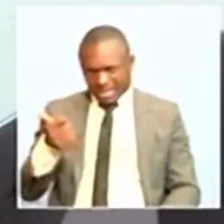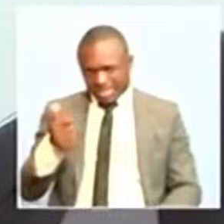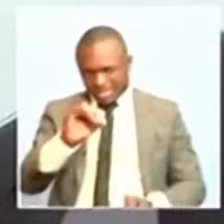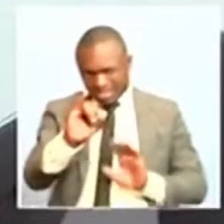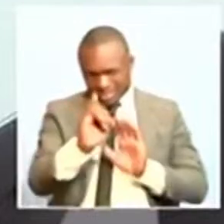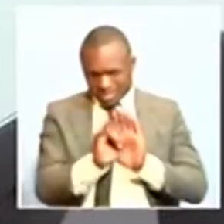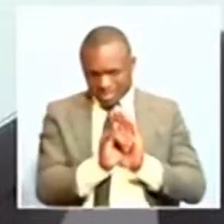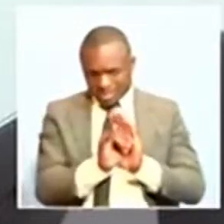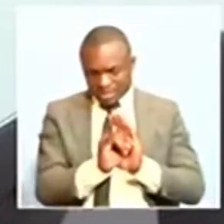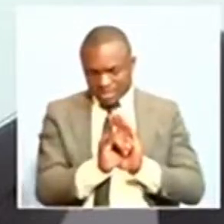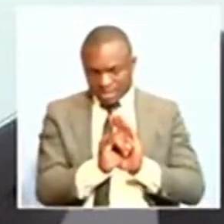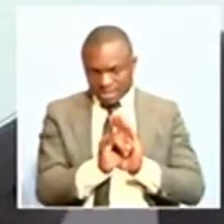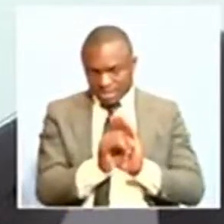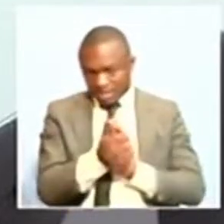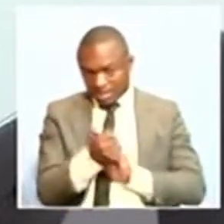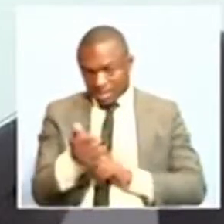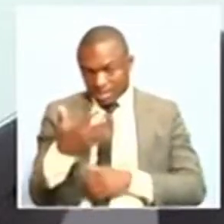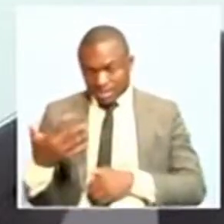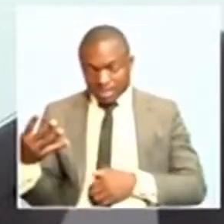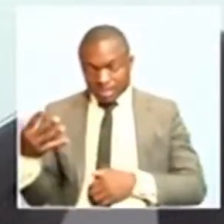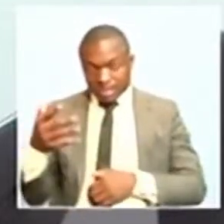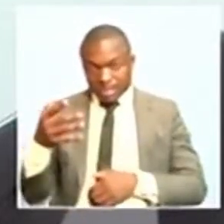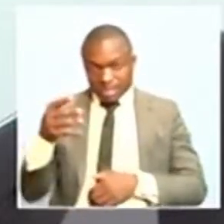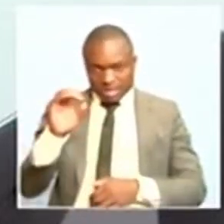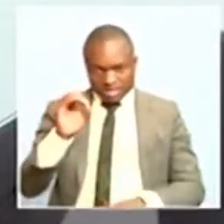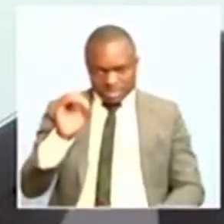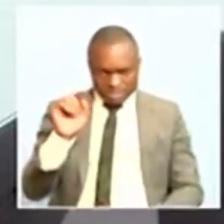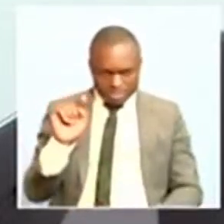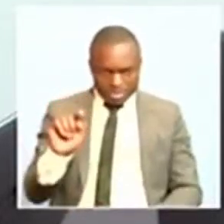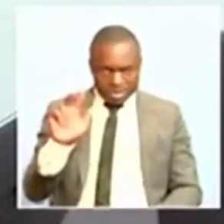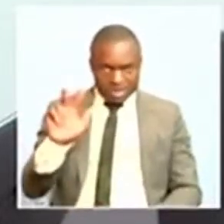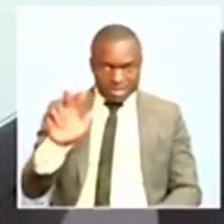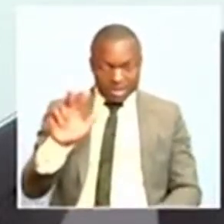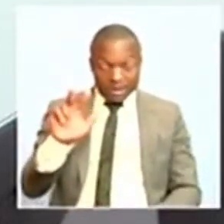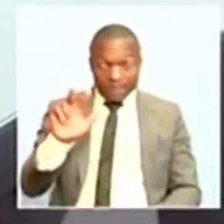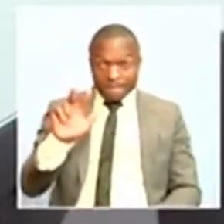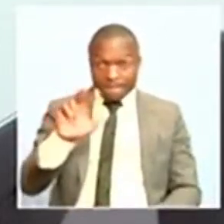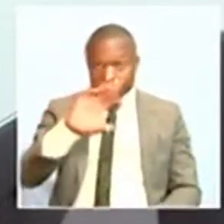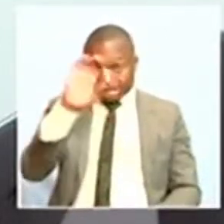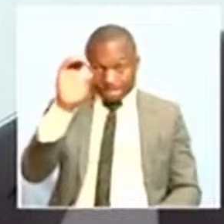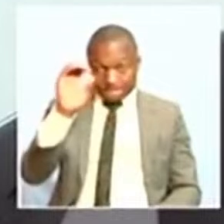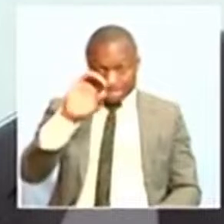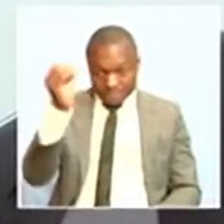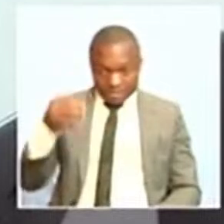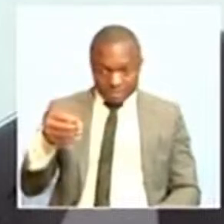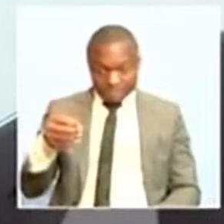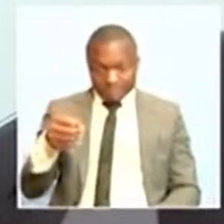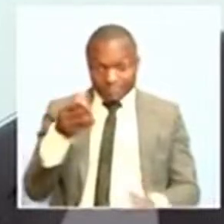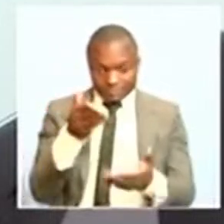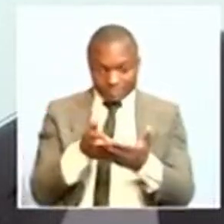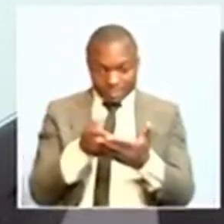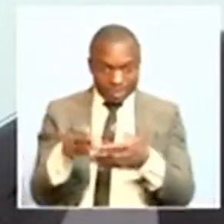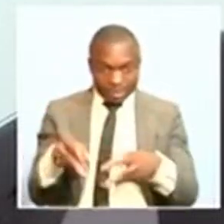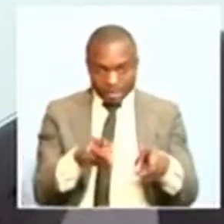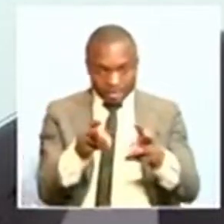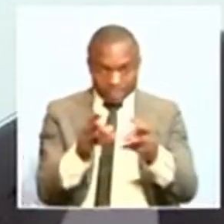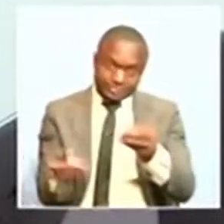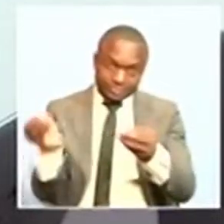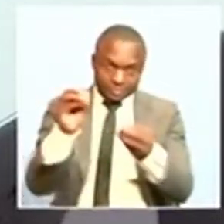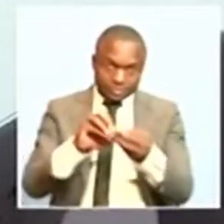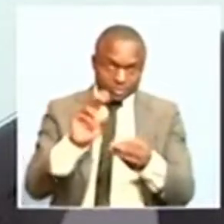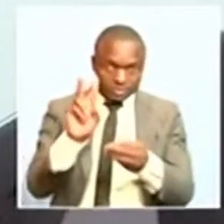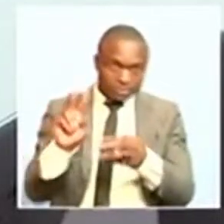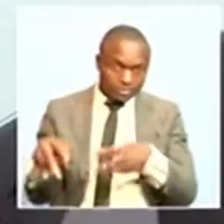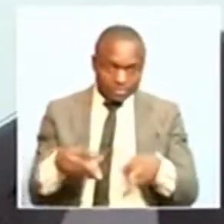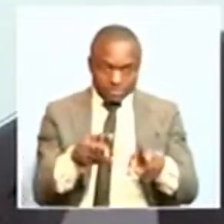imports on alcoholic beverages are levied at 0.3%. Honorable Chair, this measure, in addition to the 2 measures that